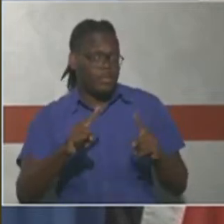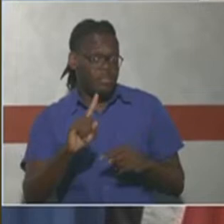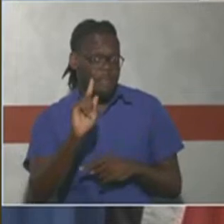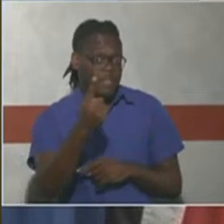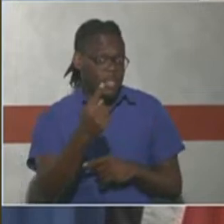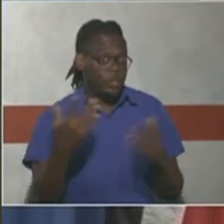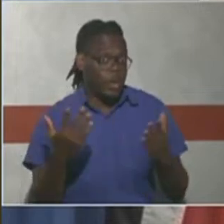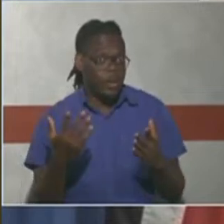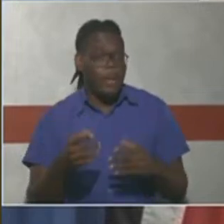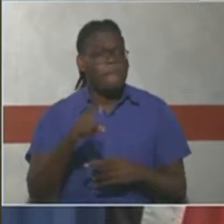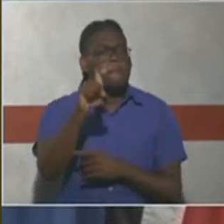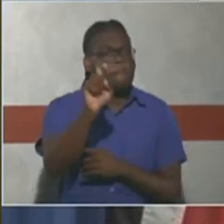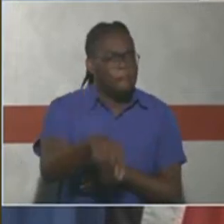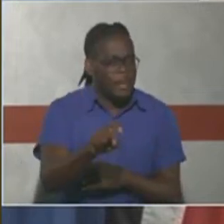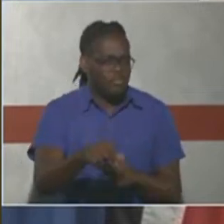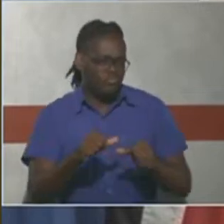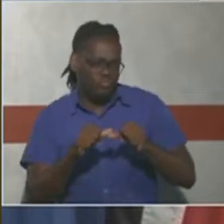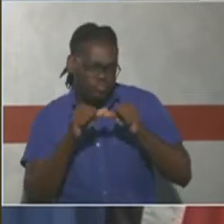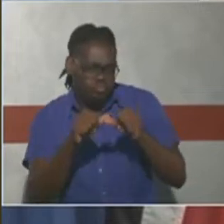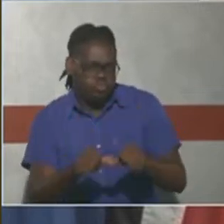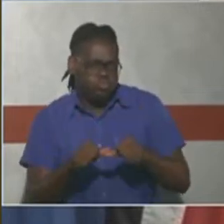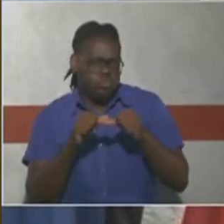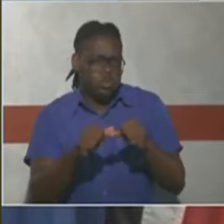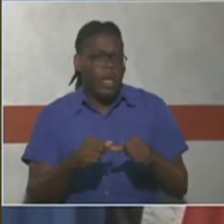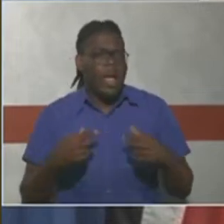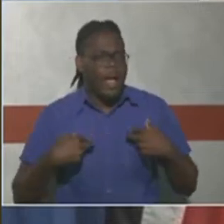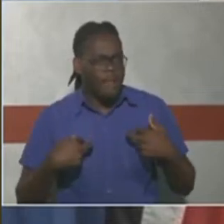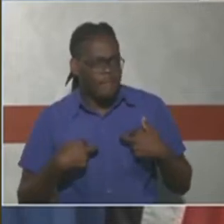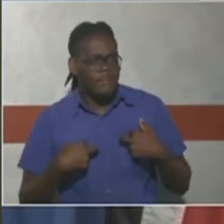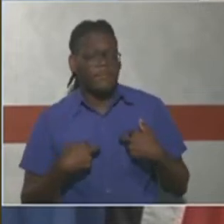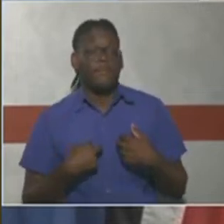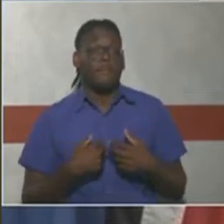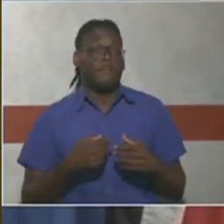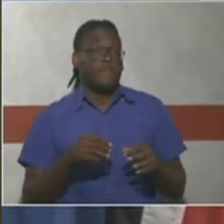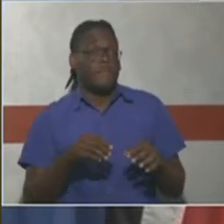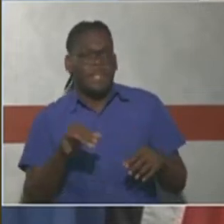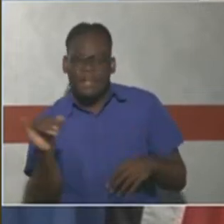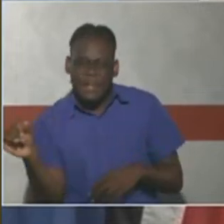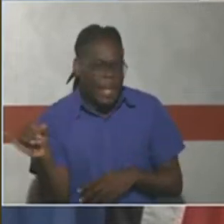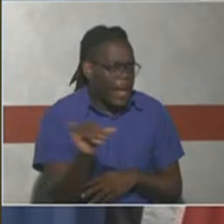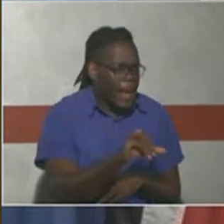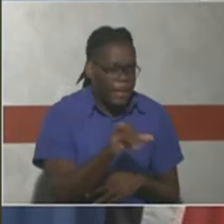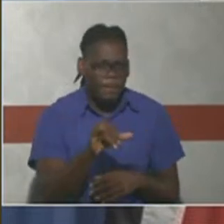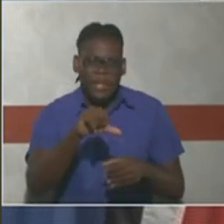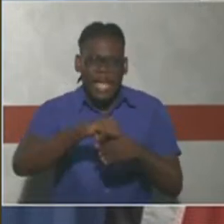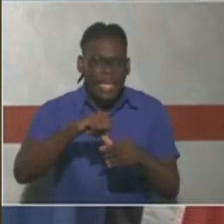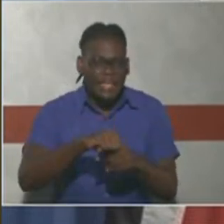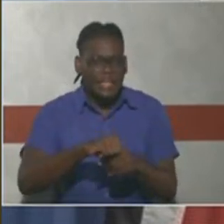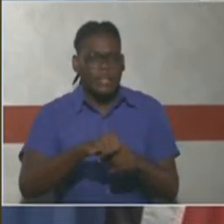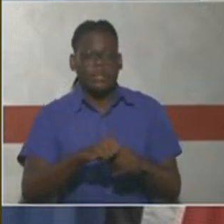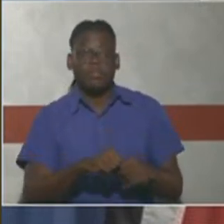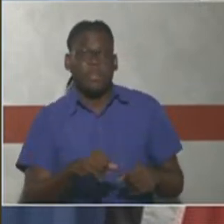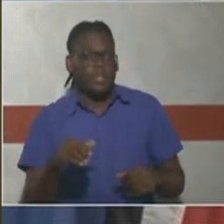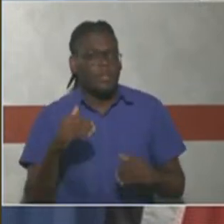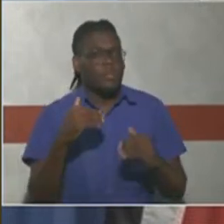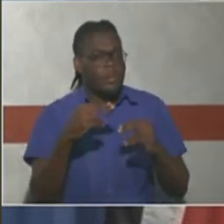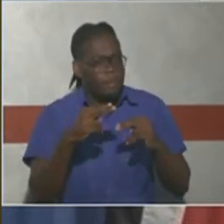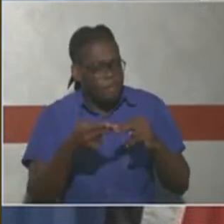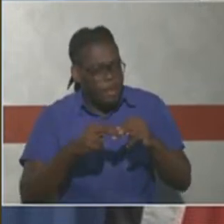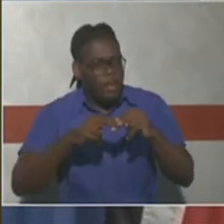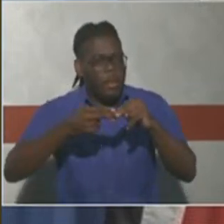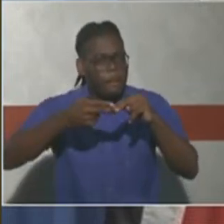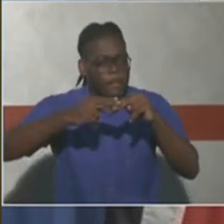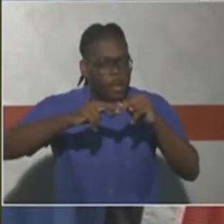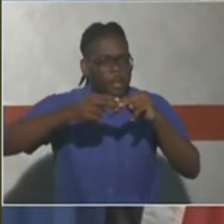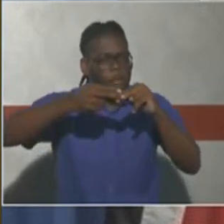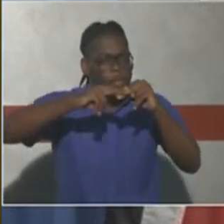consumption for Trains 2, 3, and 4 now, because as you know, only recently we announced the restructuring of the Atlantic business. And in that